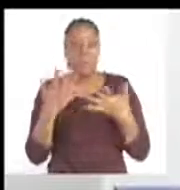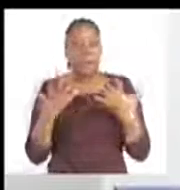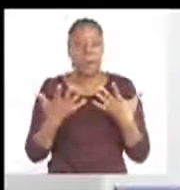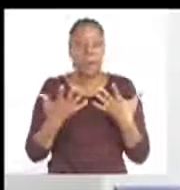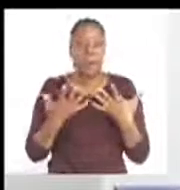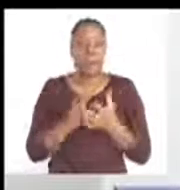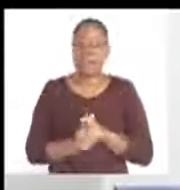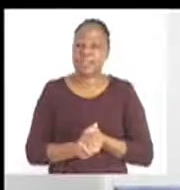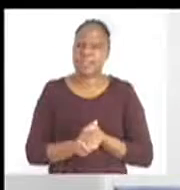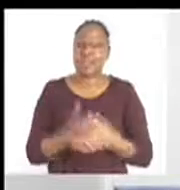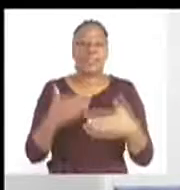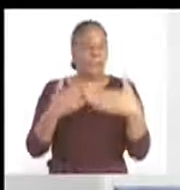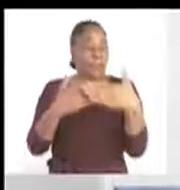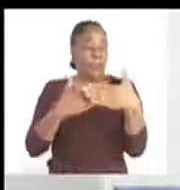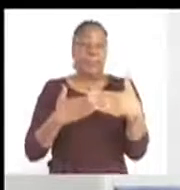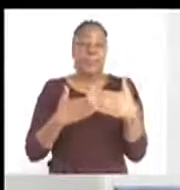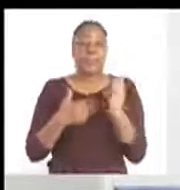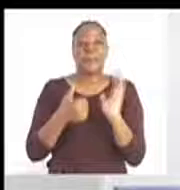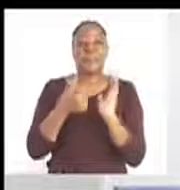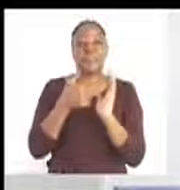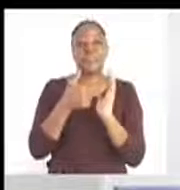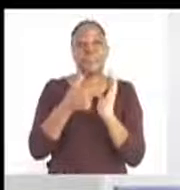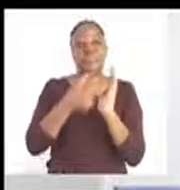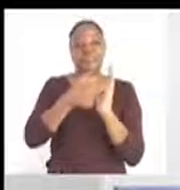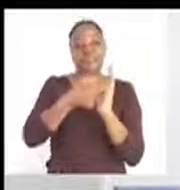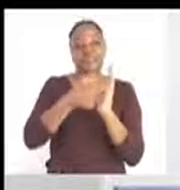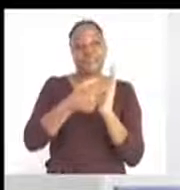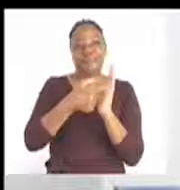we look for our friend, let us sanitize again.